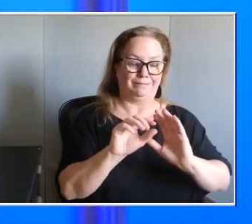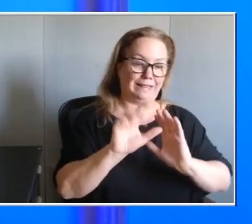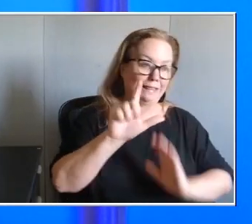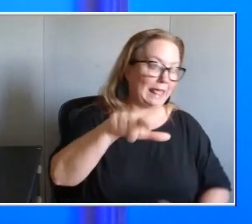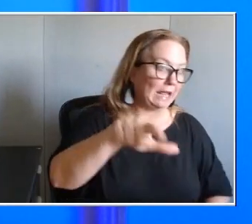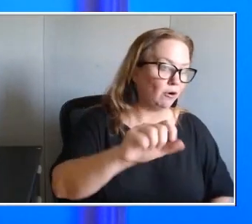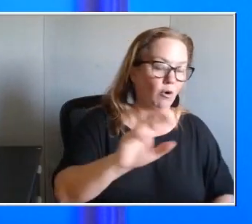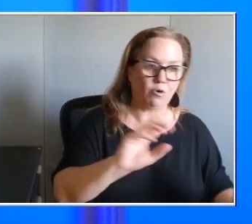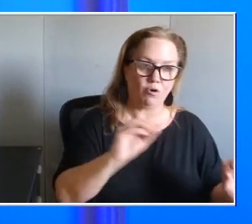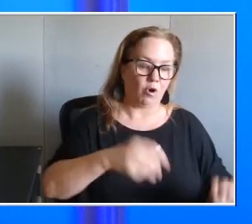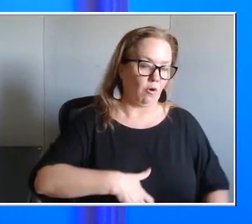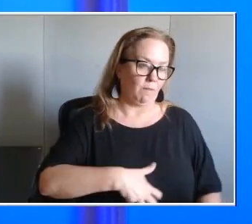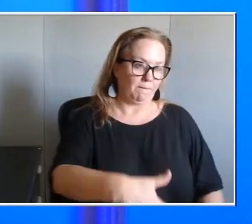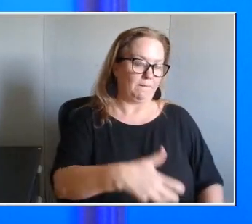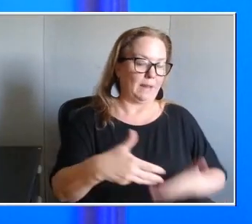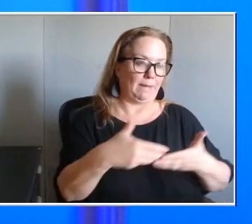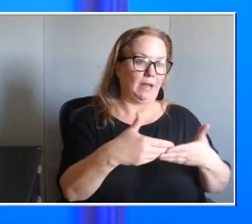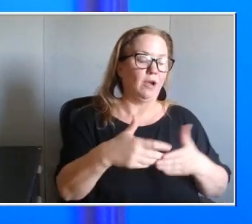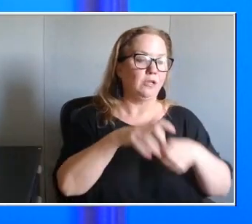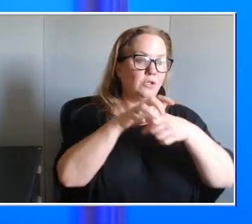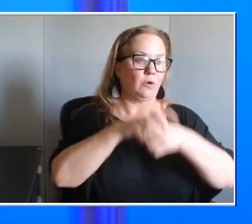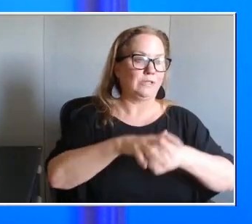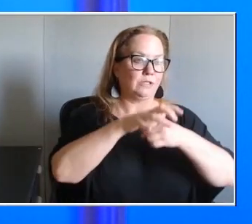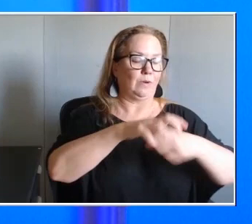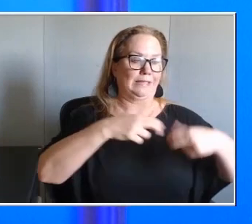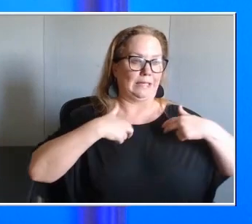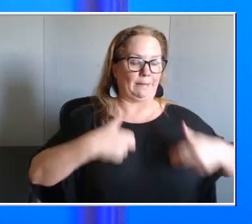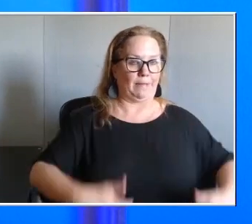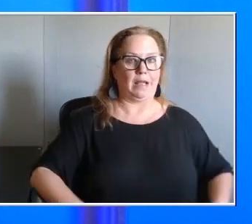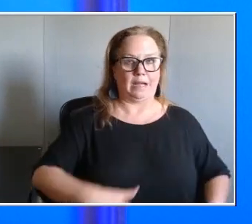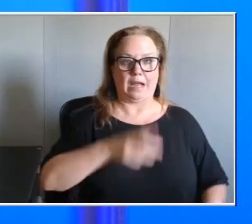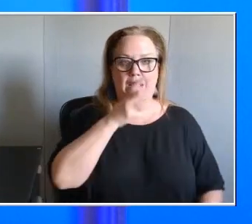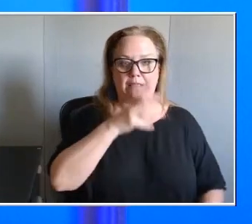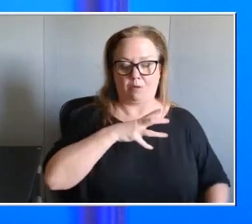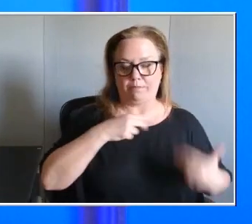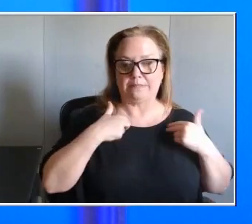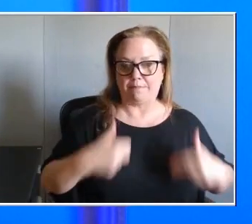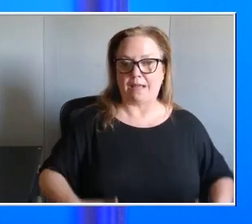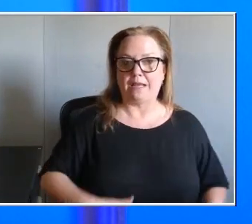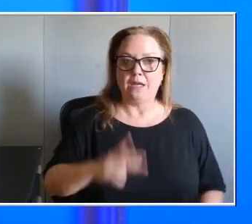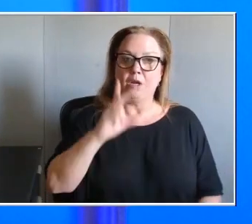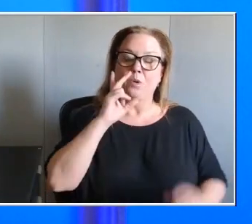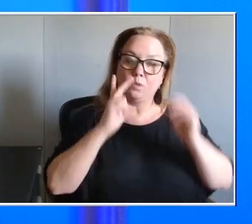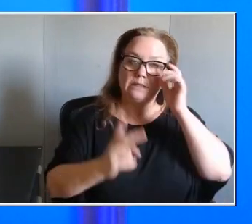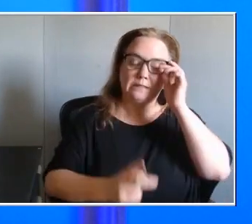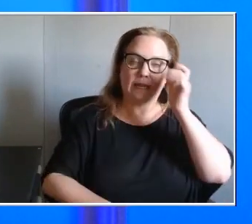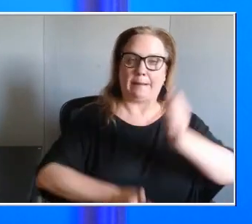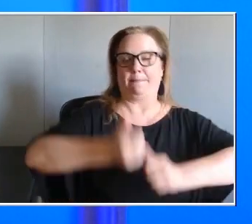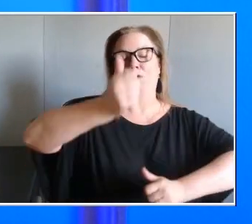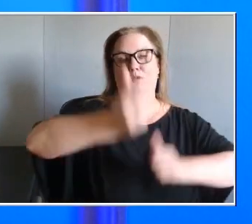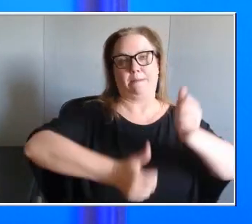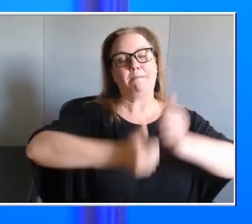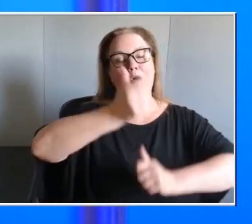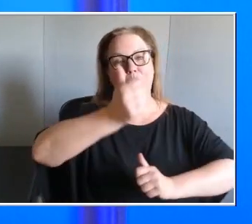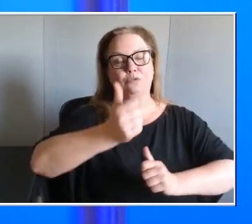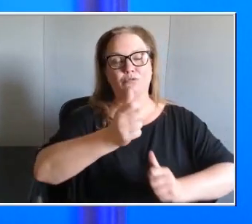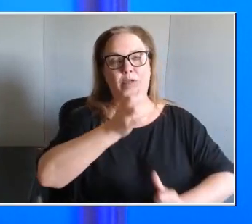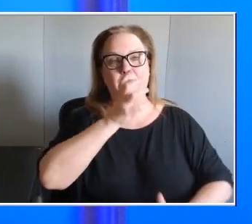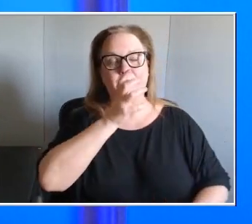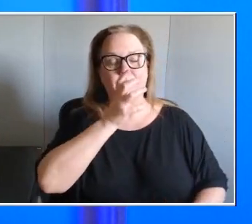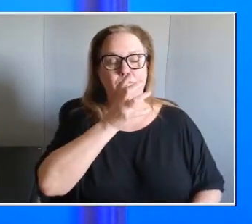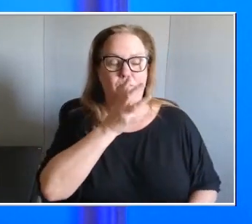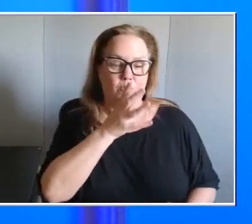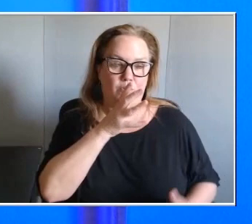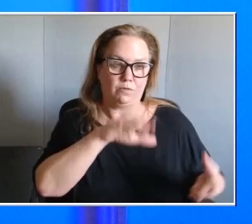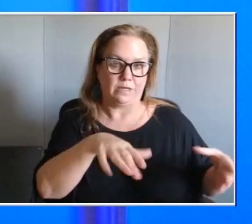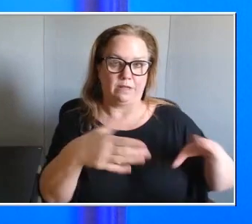so the reality is it is the stress of the body on the woman's body. And so we see that most of the maternal mortality is contributed